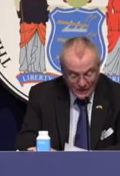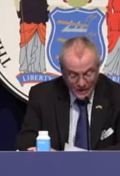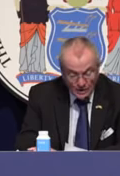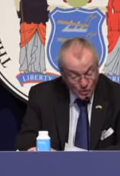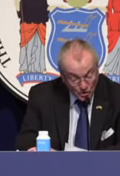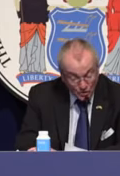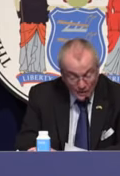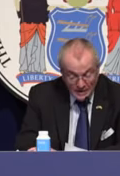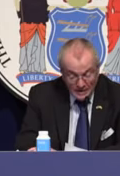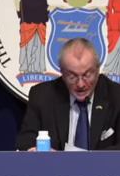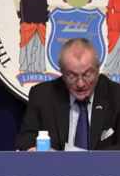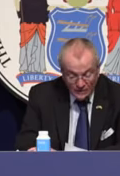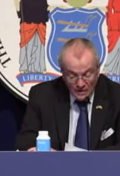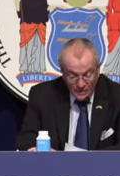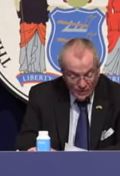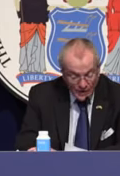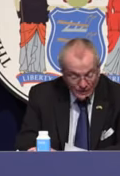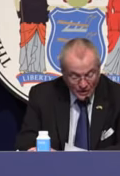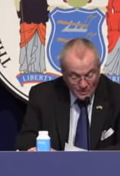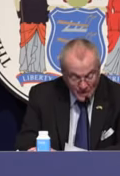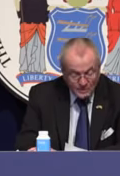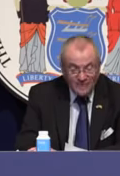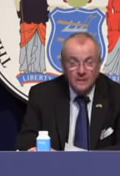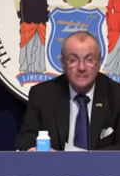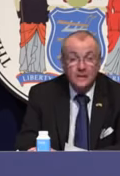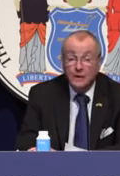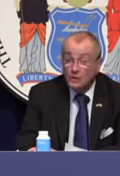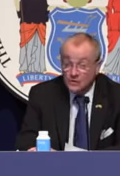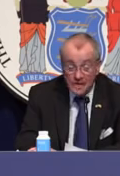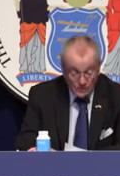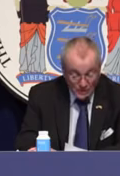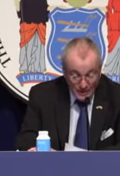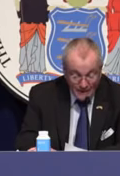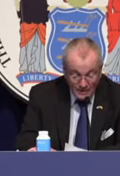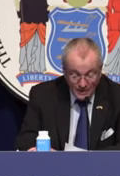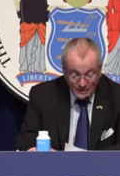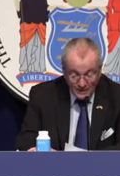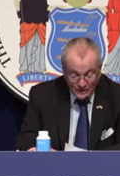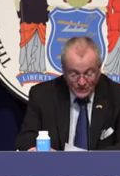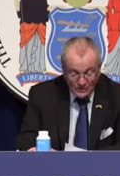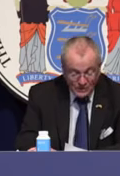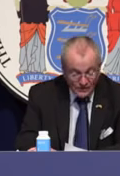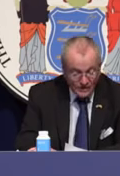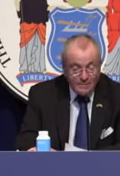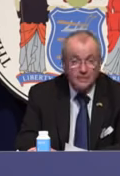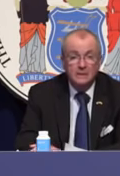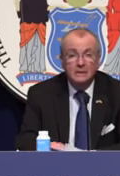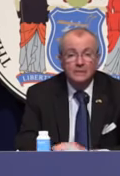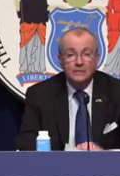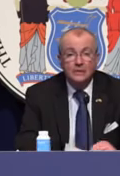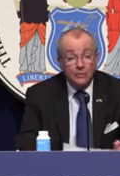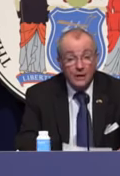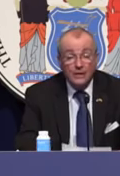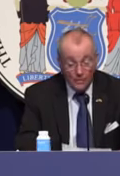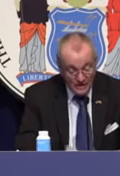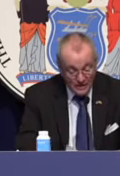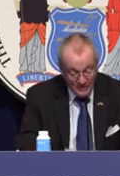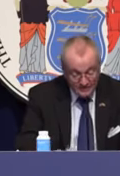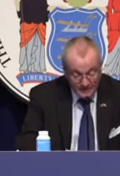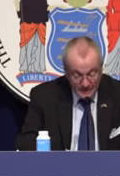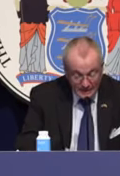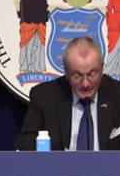tracks, nor should we be gutting the very programs that our people and our state rely upon to lift ourselves up throughout